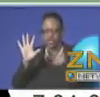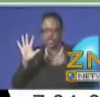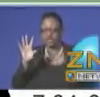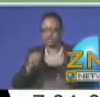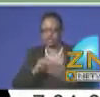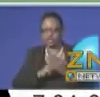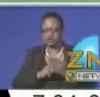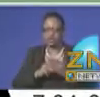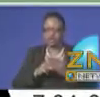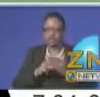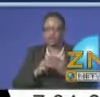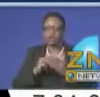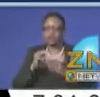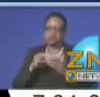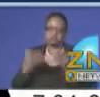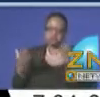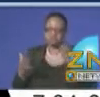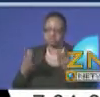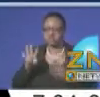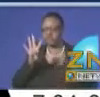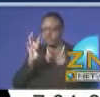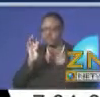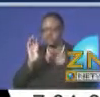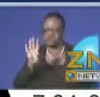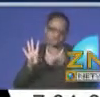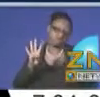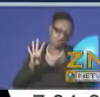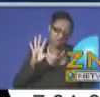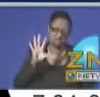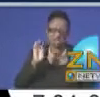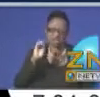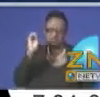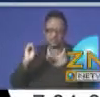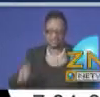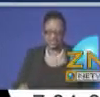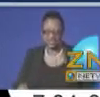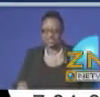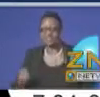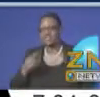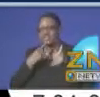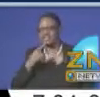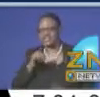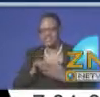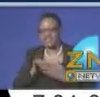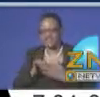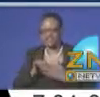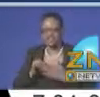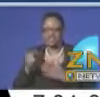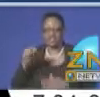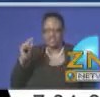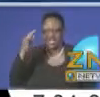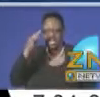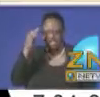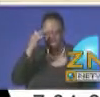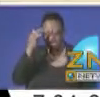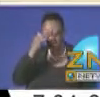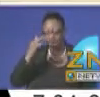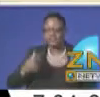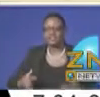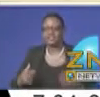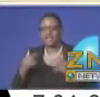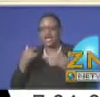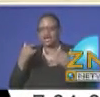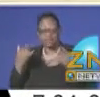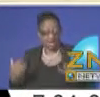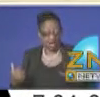over 45%. While revenue rose to some $19 million in 2019, de Aguilar said the airline anticipated seeing that